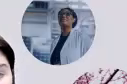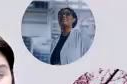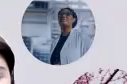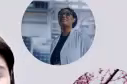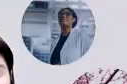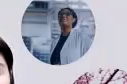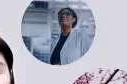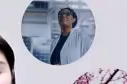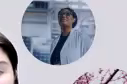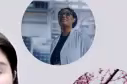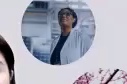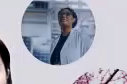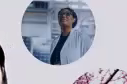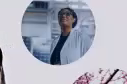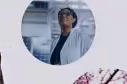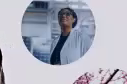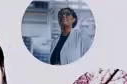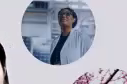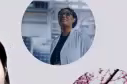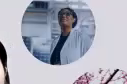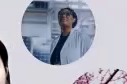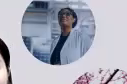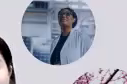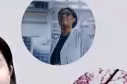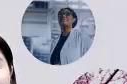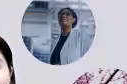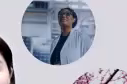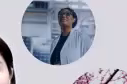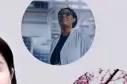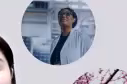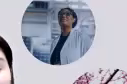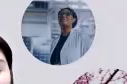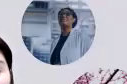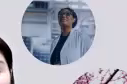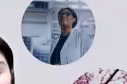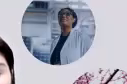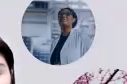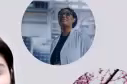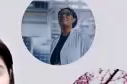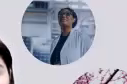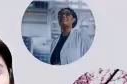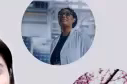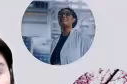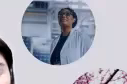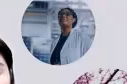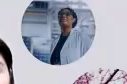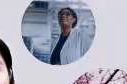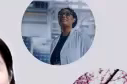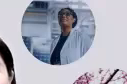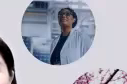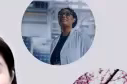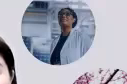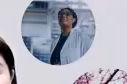work focuses on promoting the exchange of ideas, resources, opportunities, and knowledge about effective strategies and